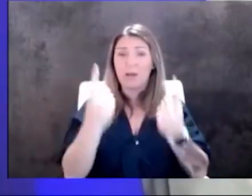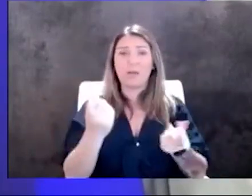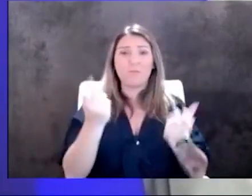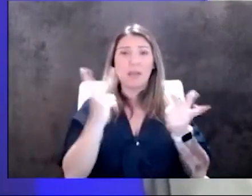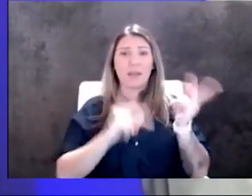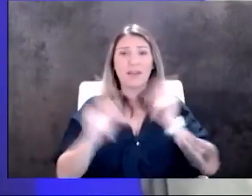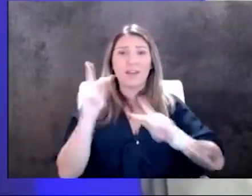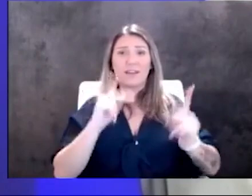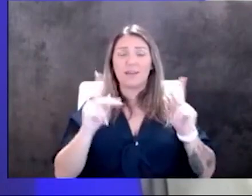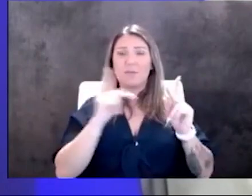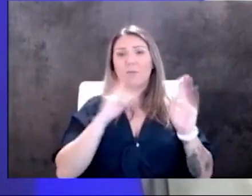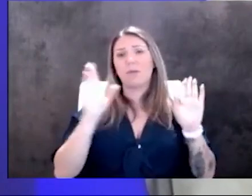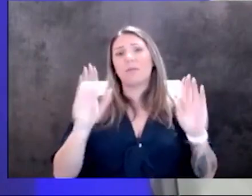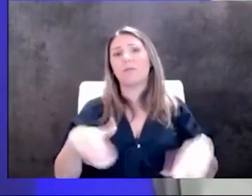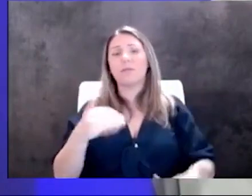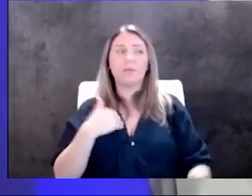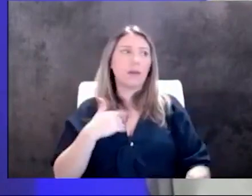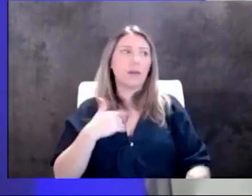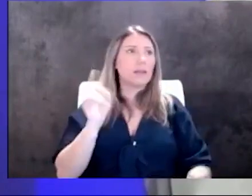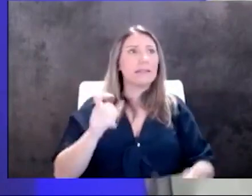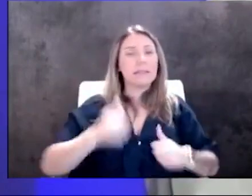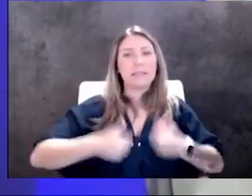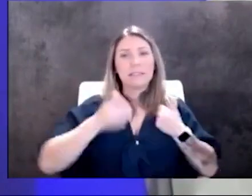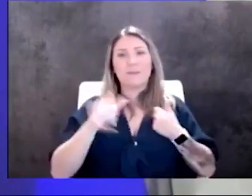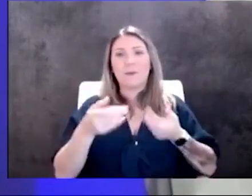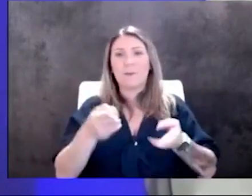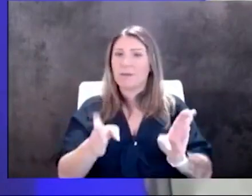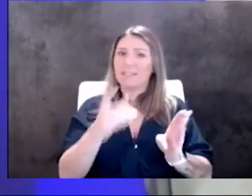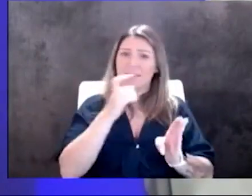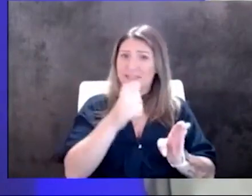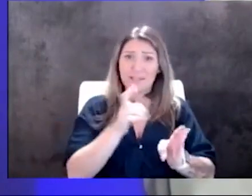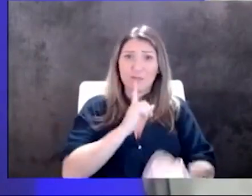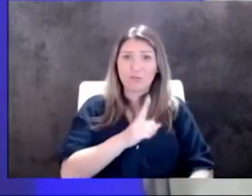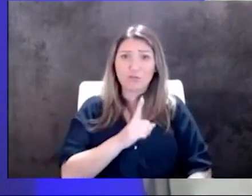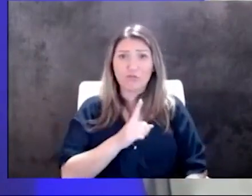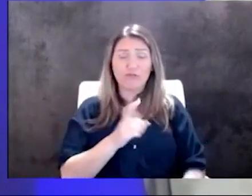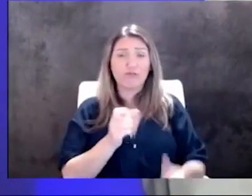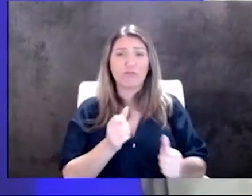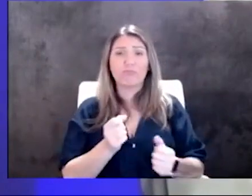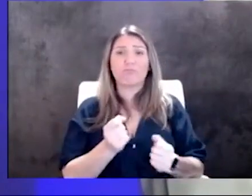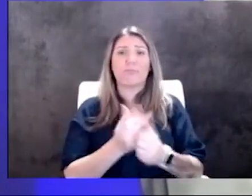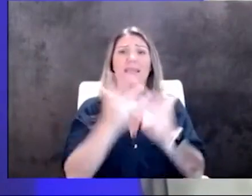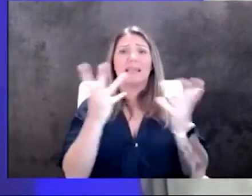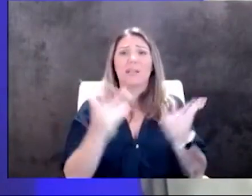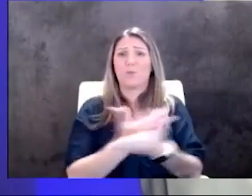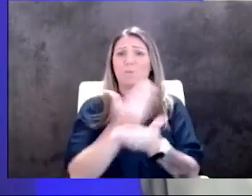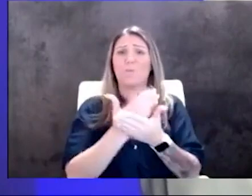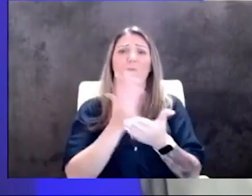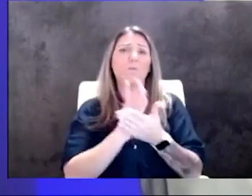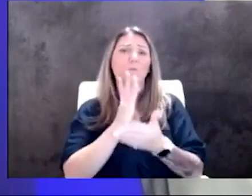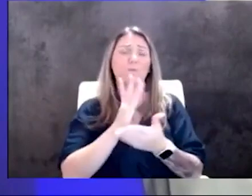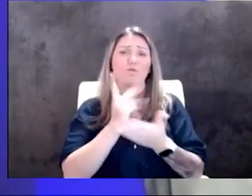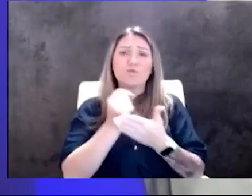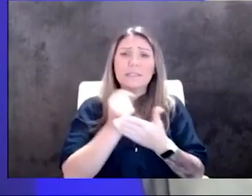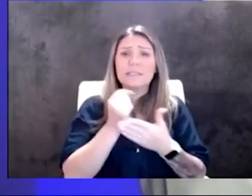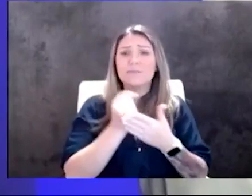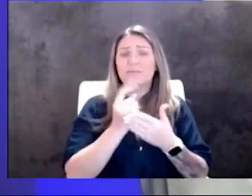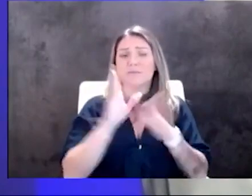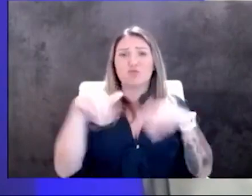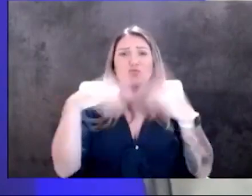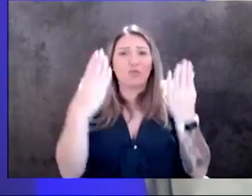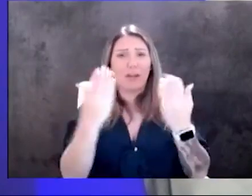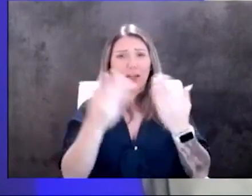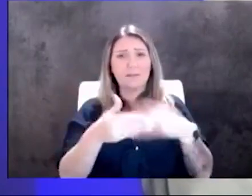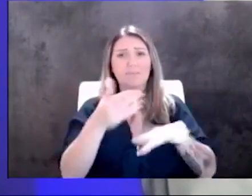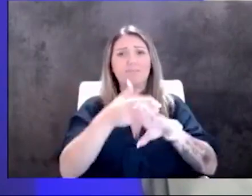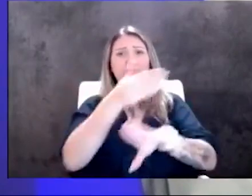like, this is just how I have to live. I don't think really that's necessarily the case. So there's a lot of new innovative treatments that we can kind of provide to these patients to improve their quality of life. Because